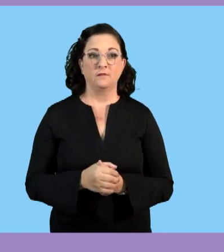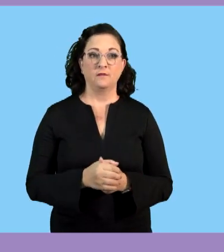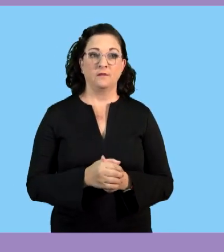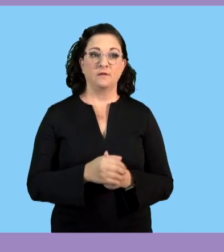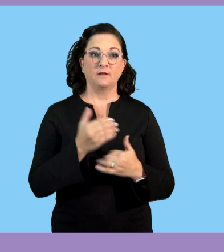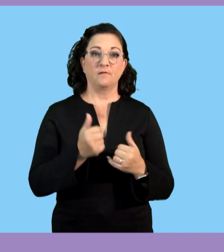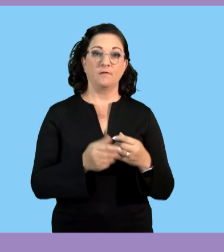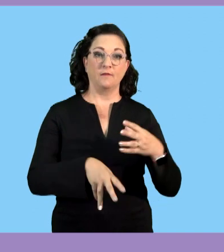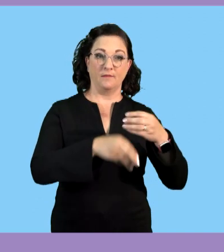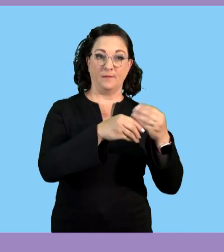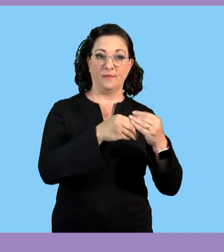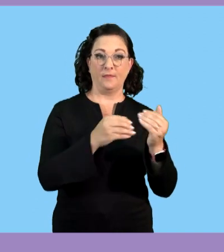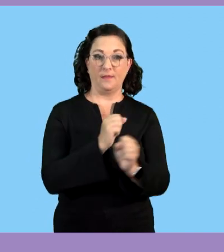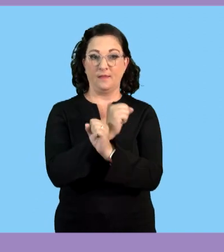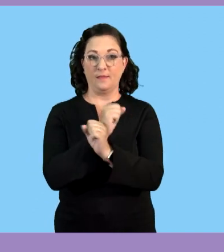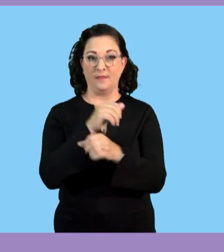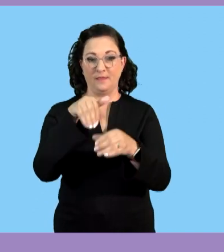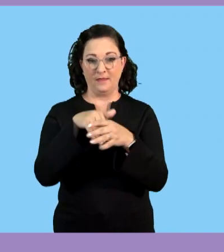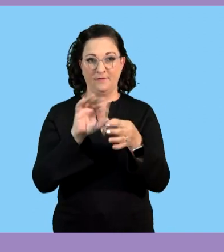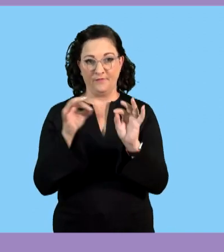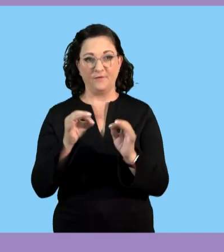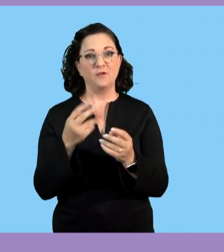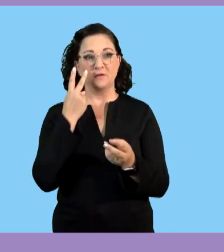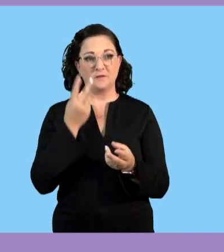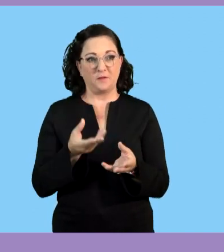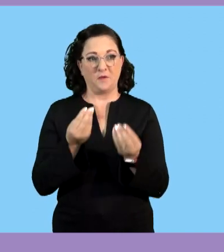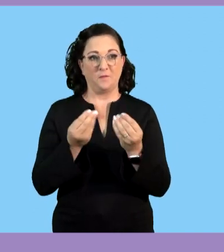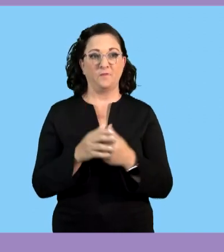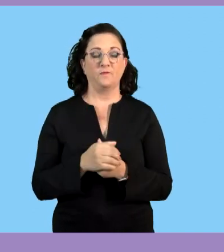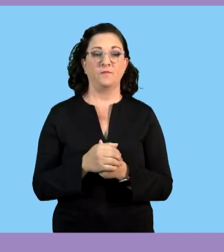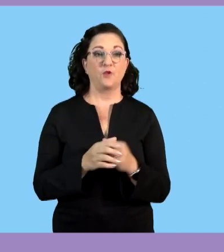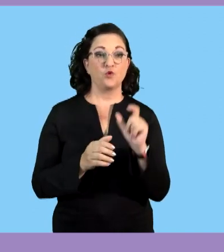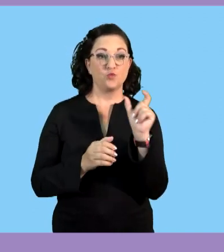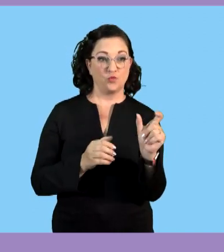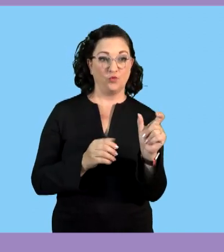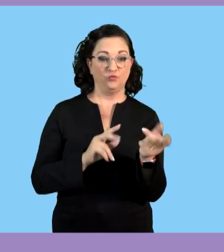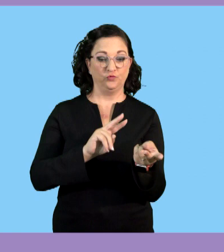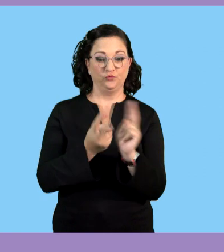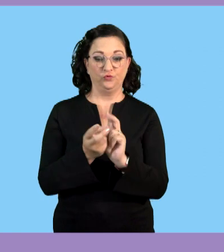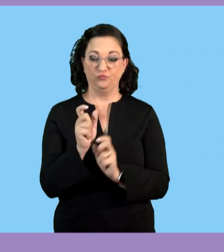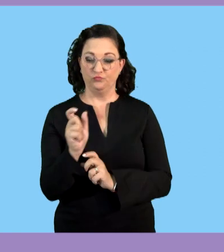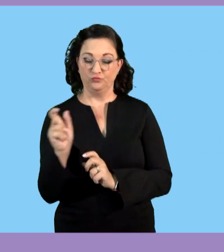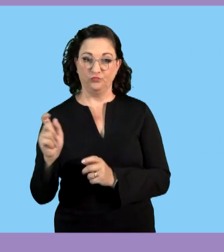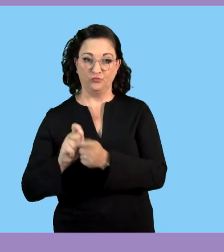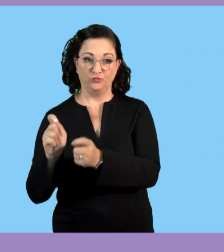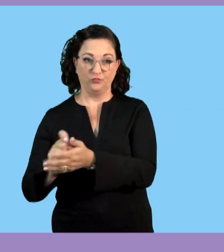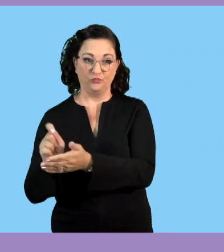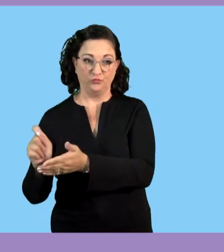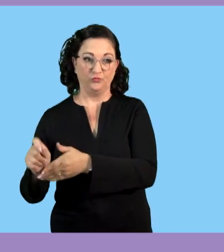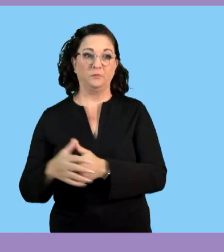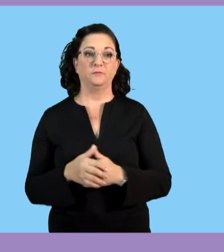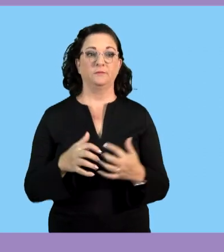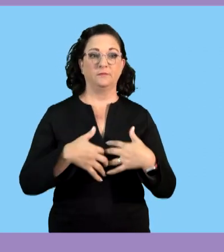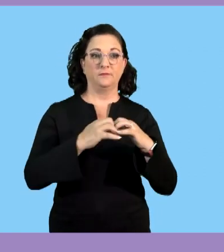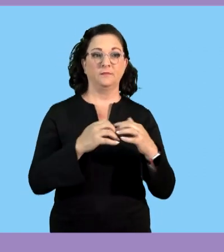and multiplicative inverses, write numbers in exponential form, expand and evaluate exponents, and